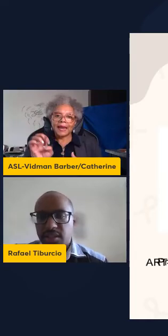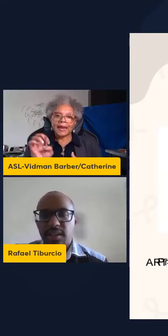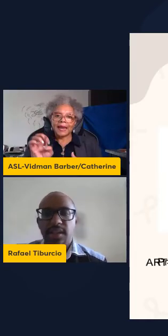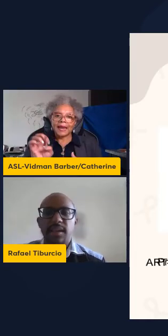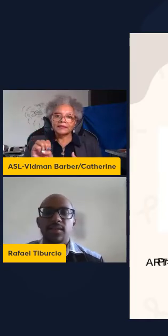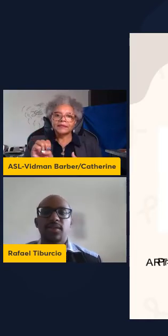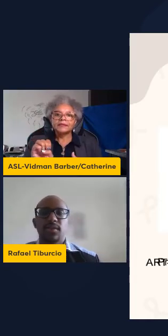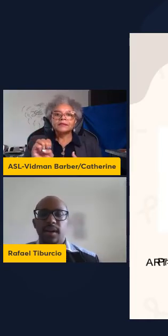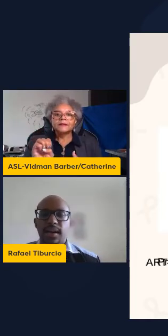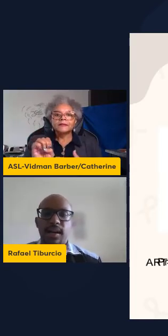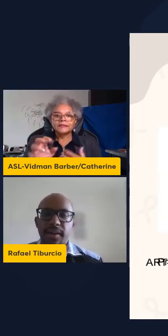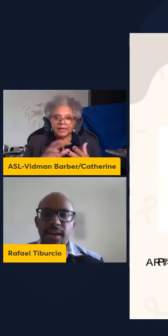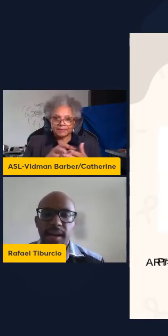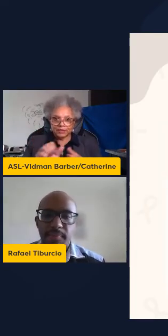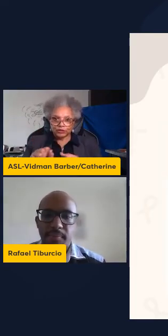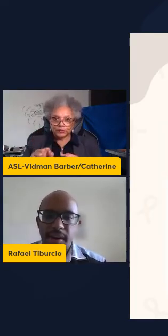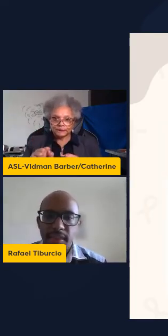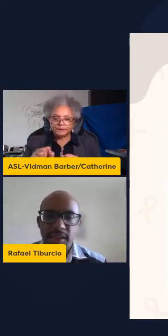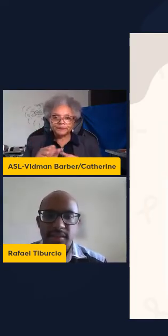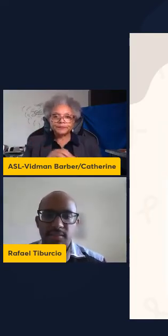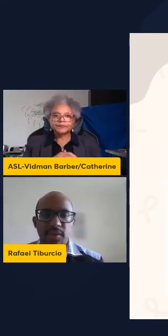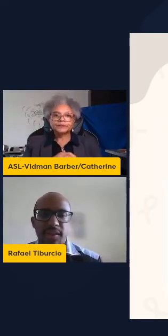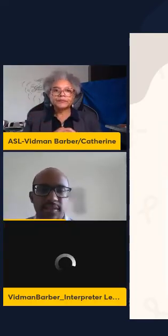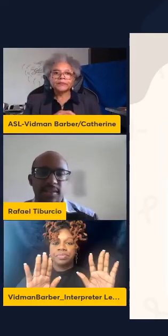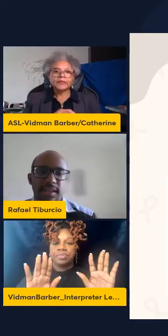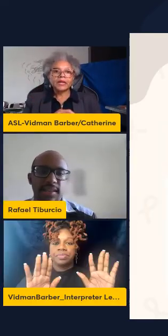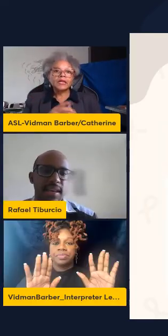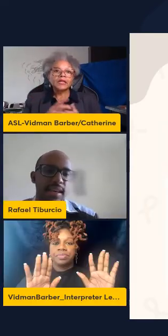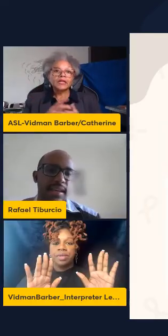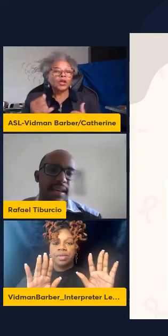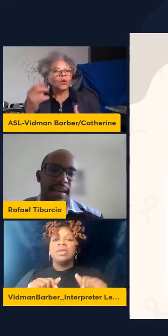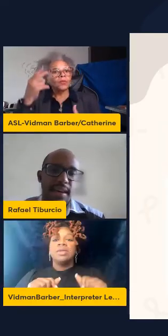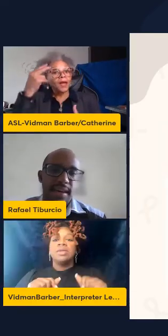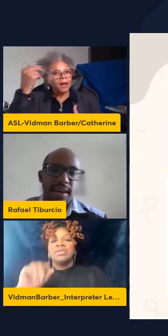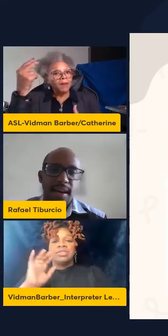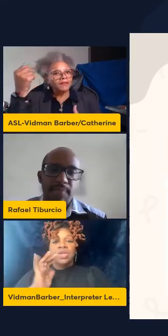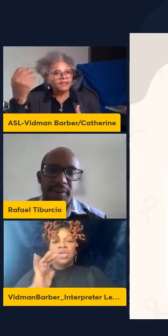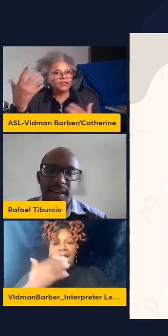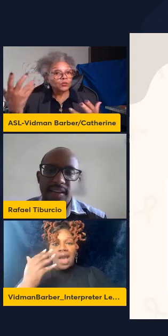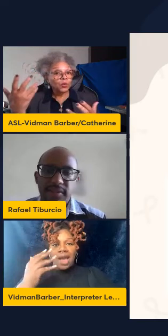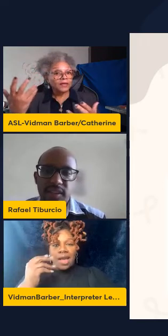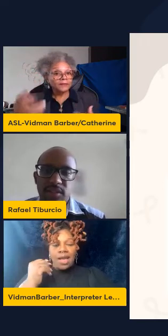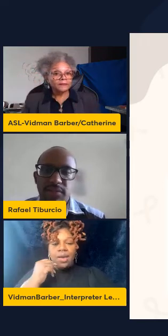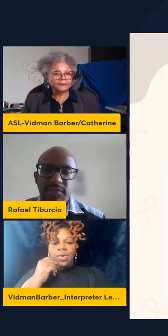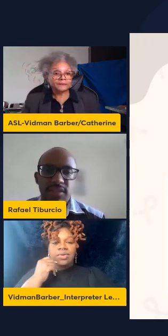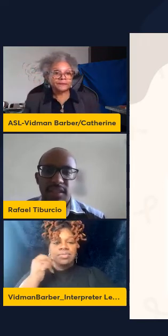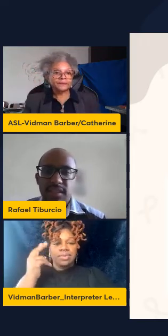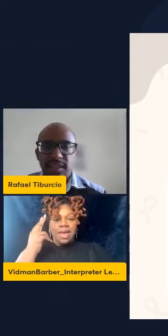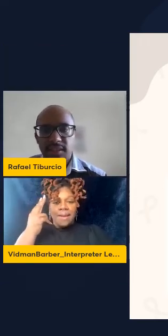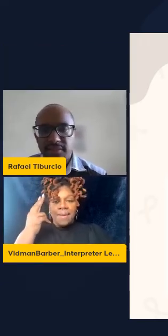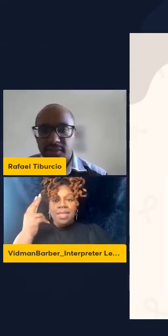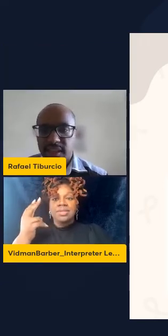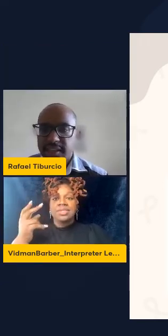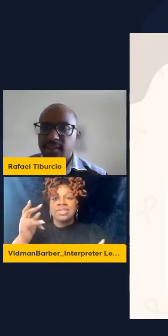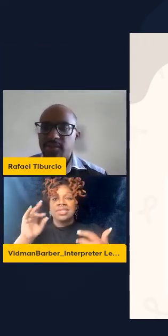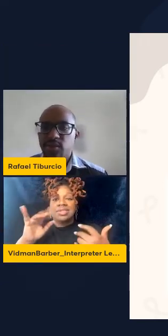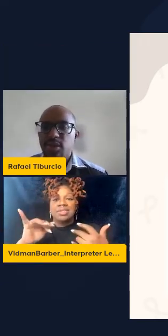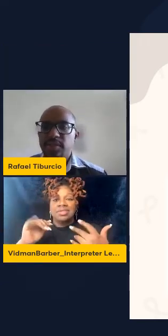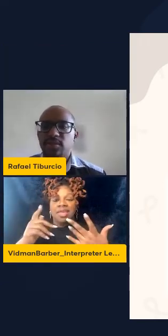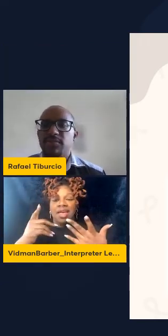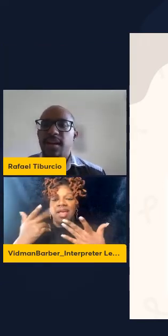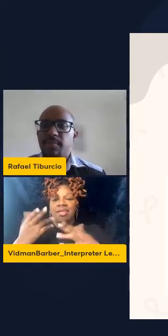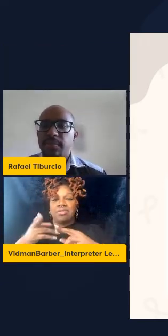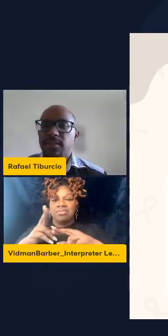damage so our hypothesis was that hyperactivation of T-lymphocytes